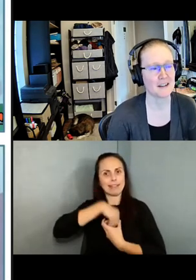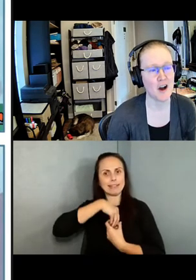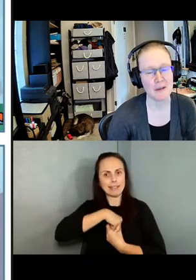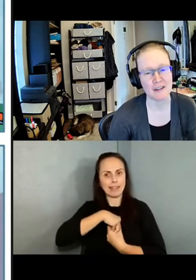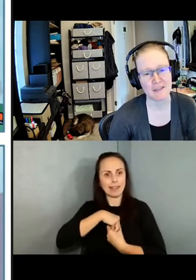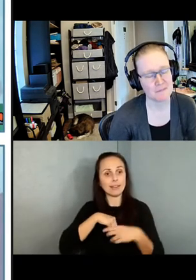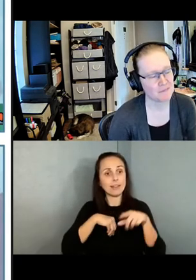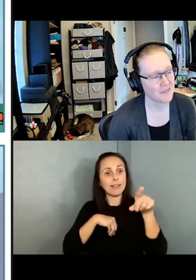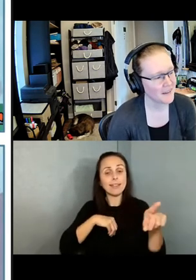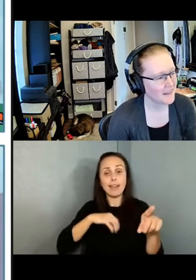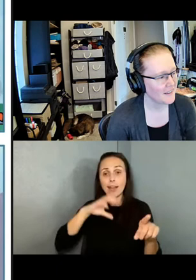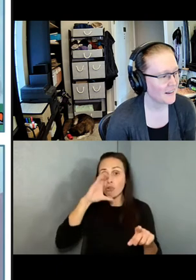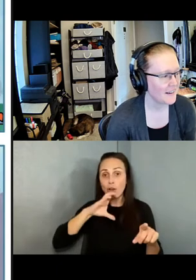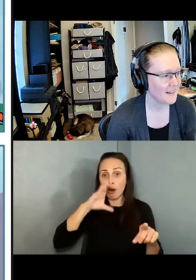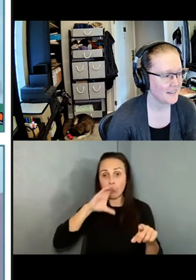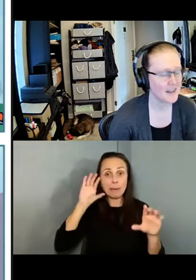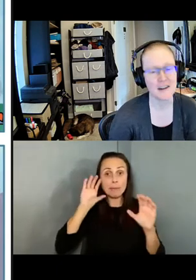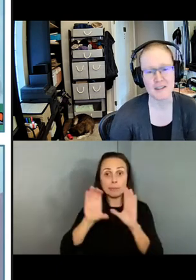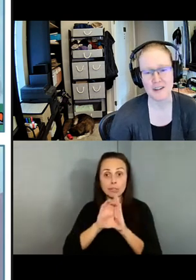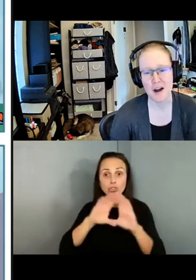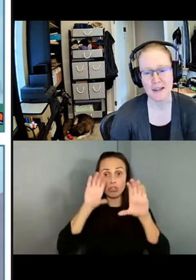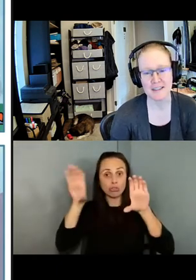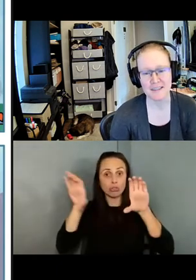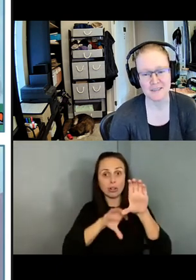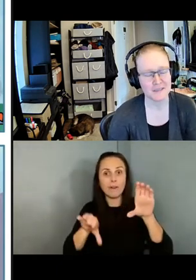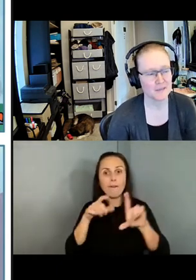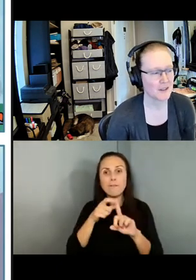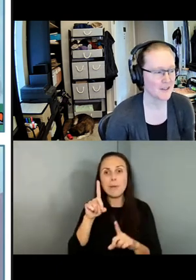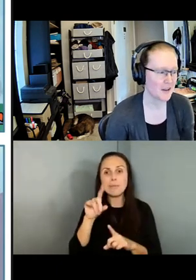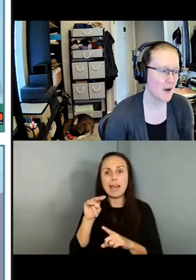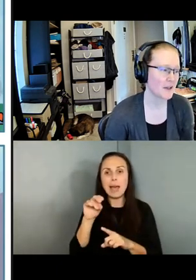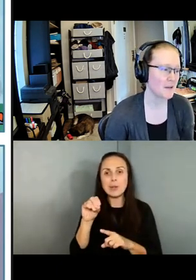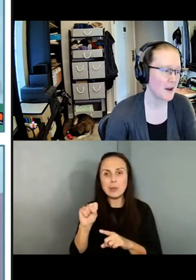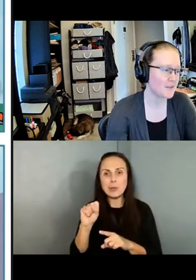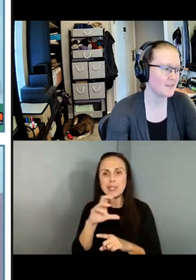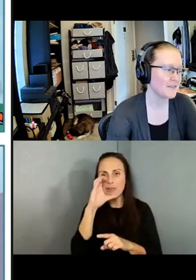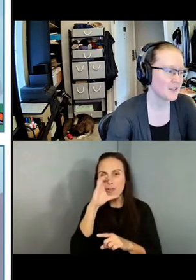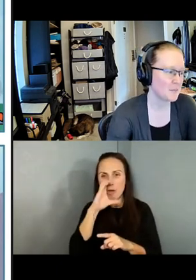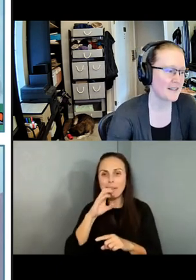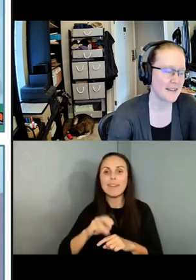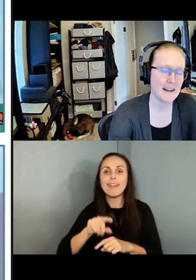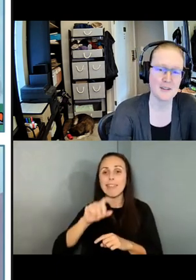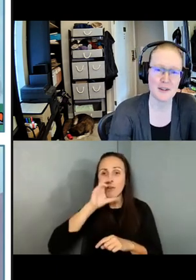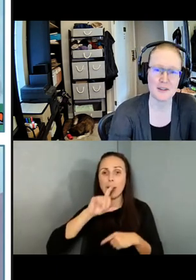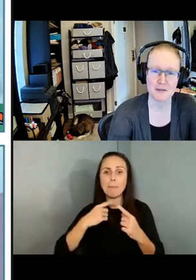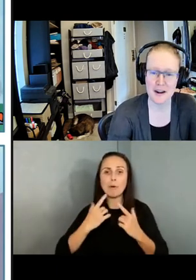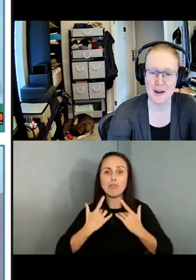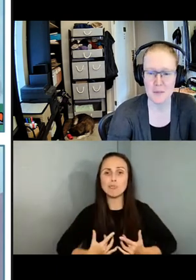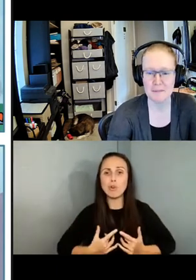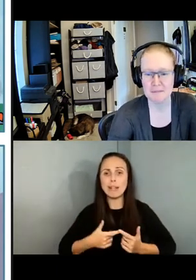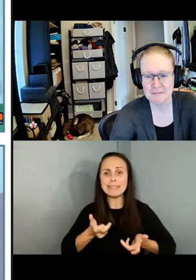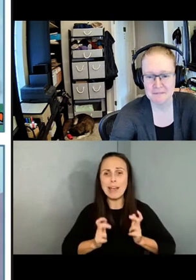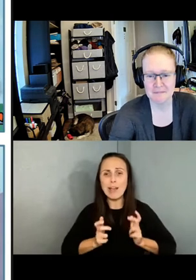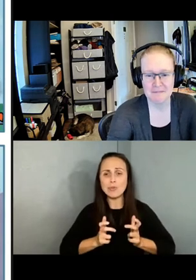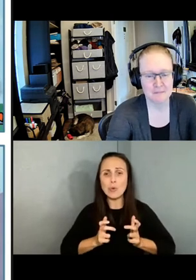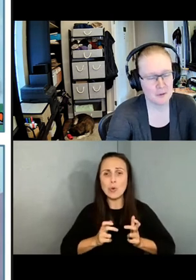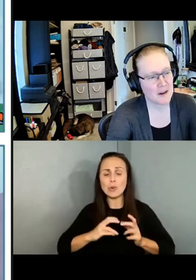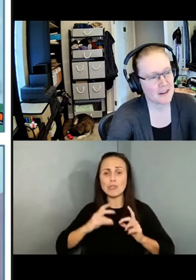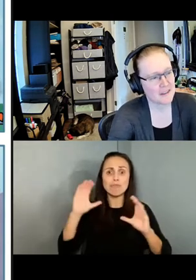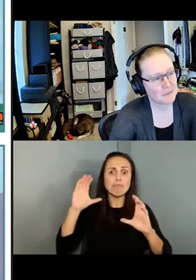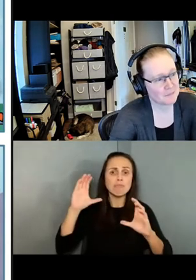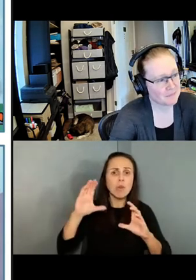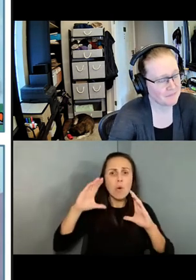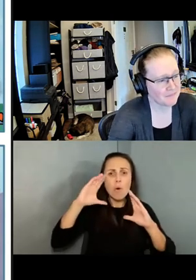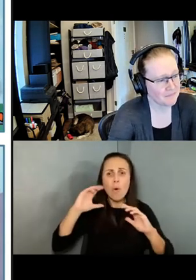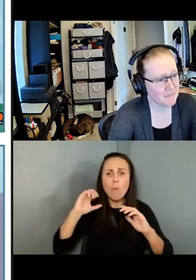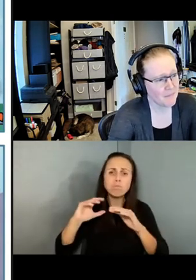is a comic from Dinos and Comics, which is a comic about depressed dinosaurs who find hope with one